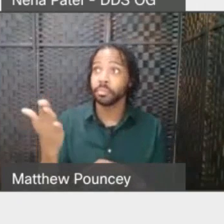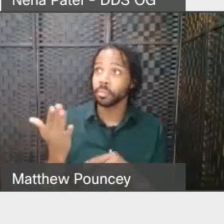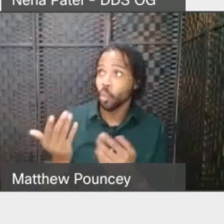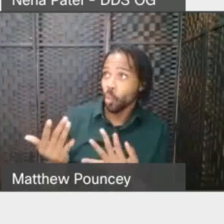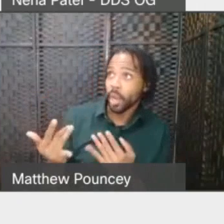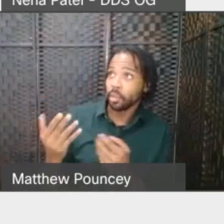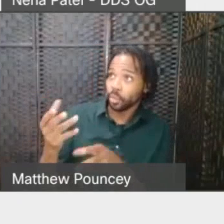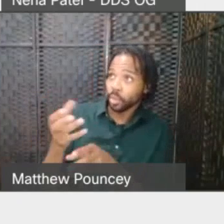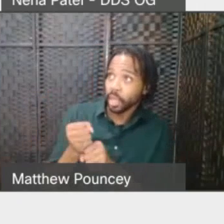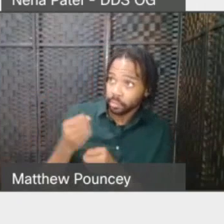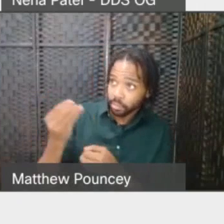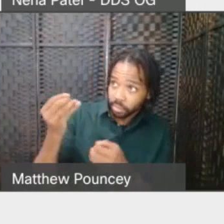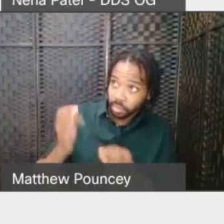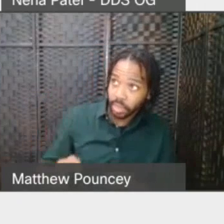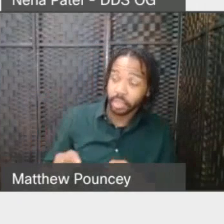waiting for an exemption decision?